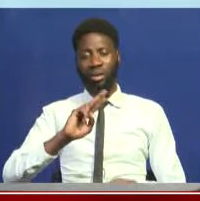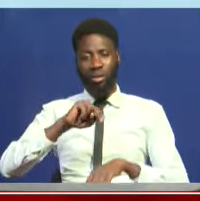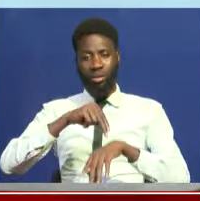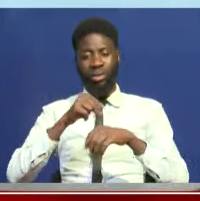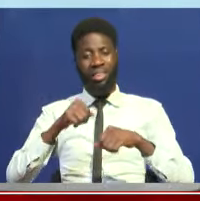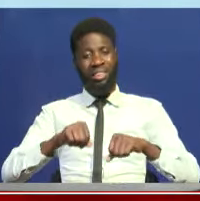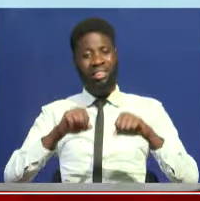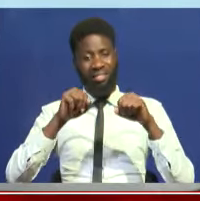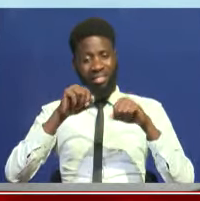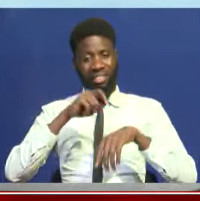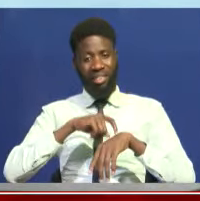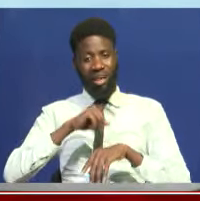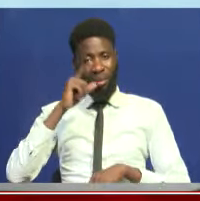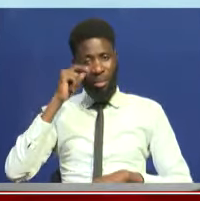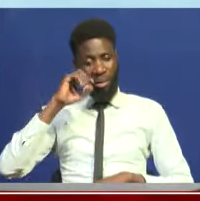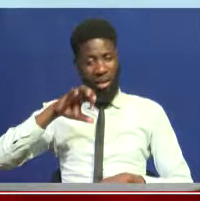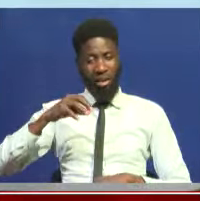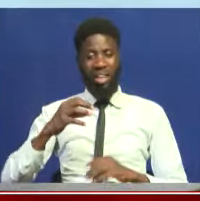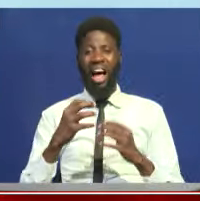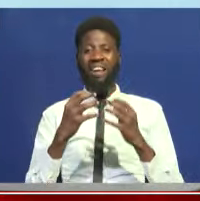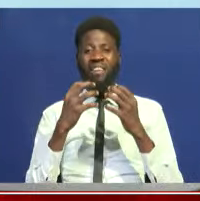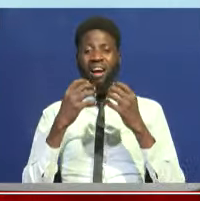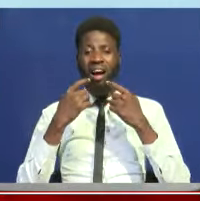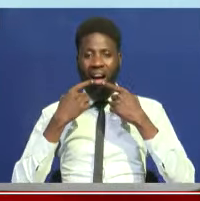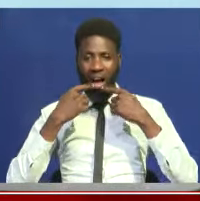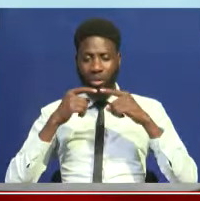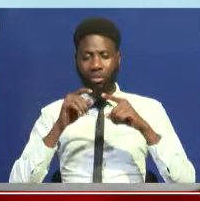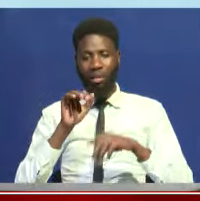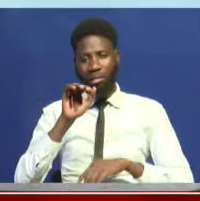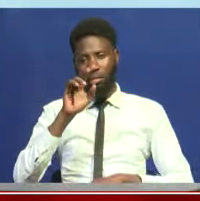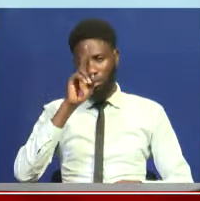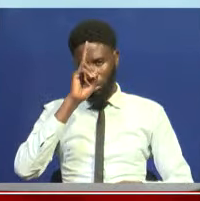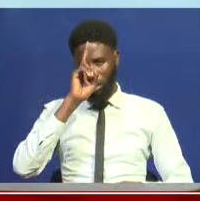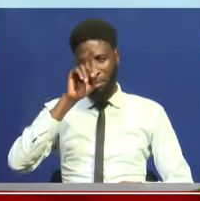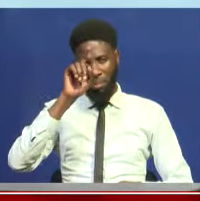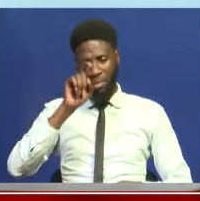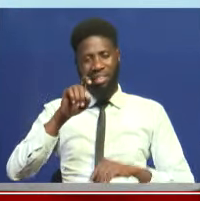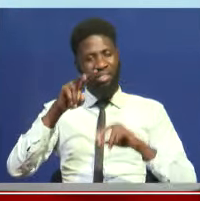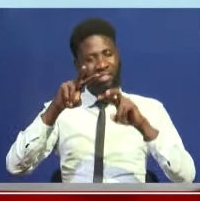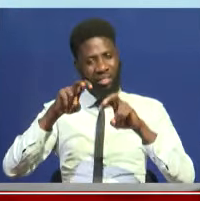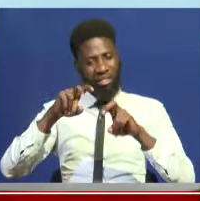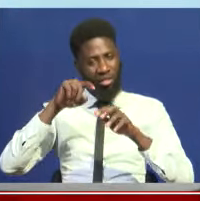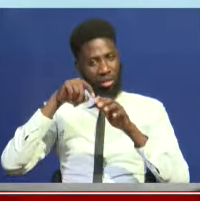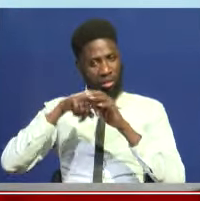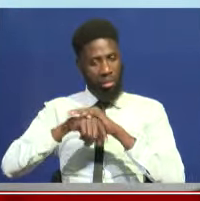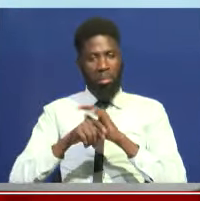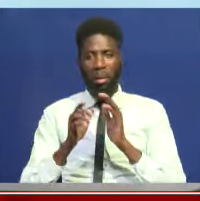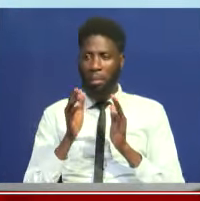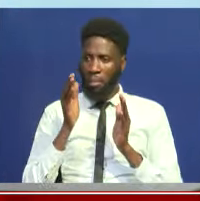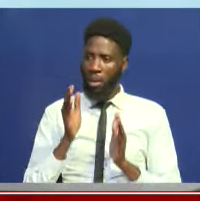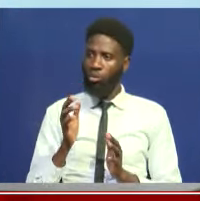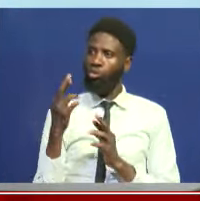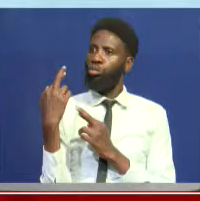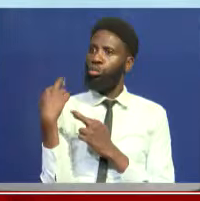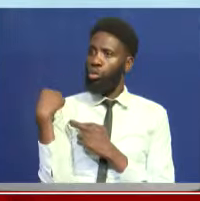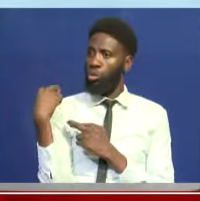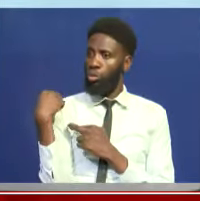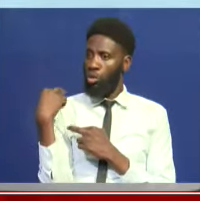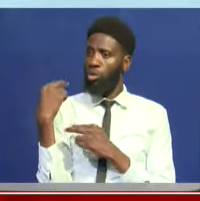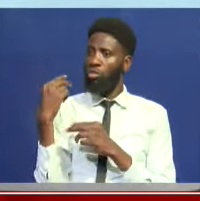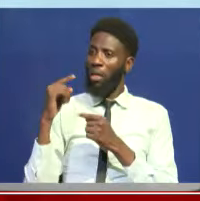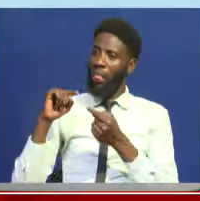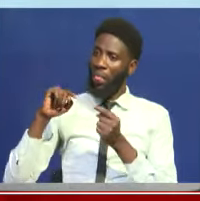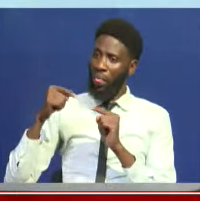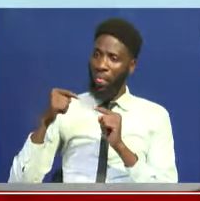media in Mombasa County, calling on authorities to conduct thorough investigations and bring to book the person who injured